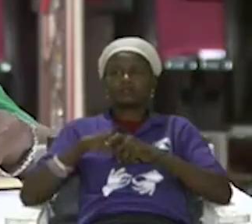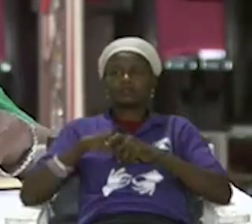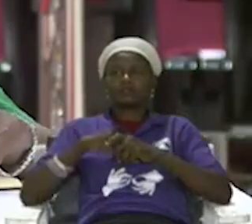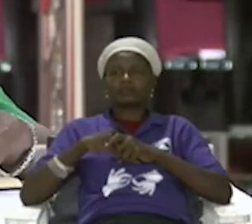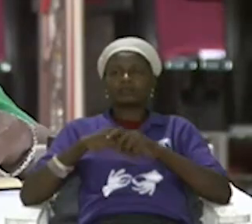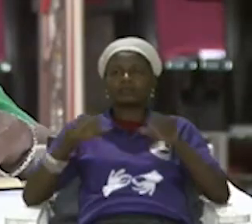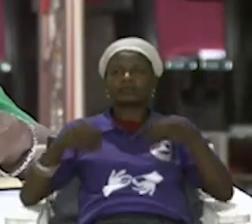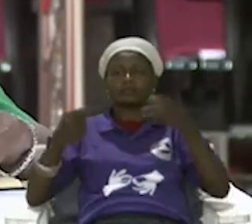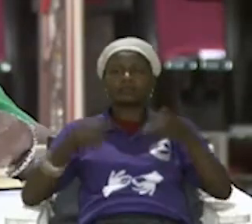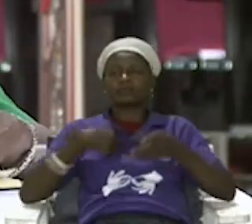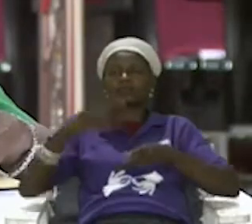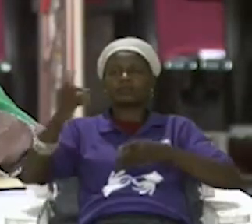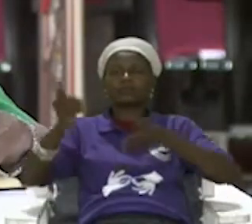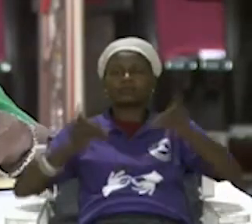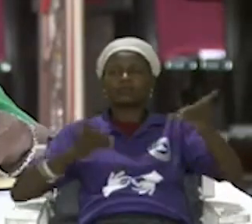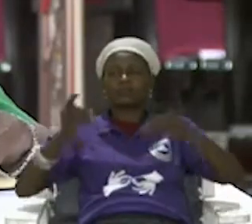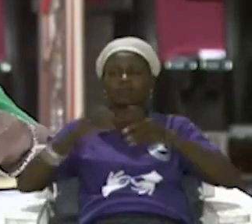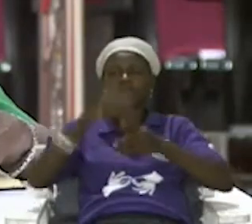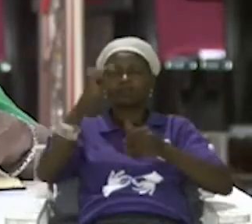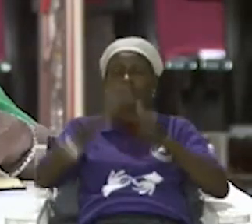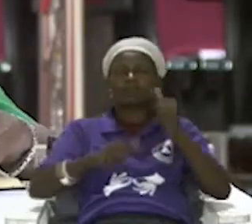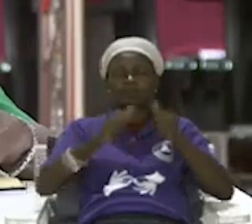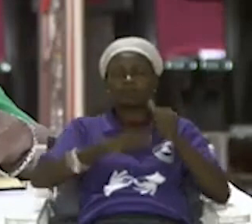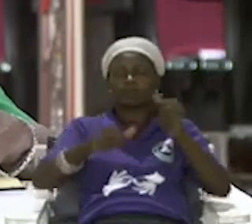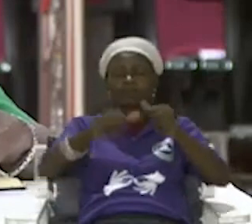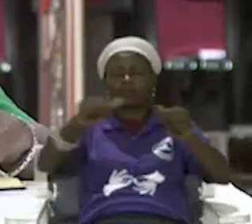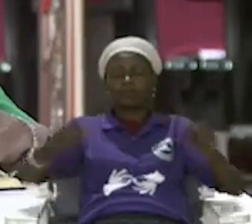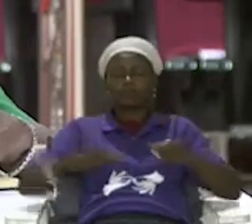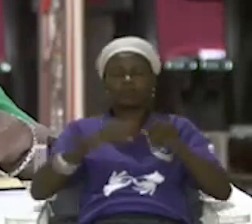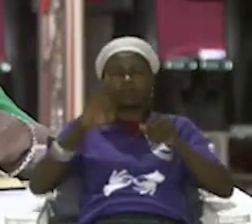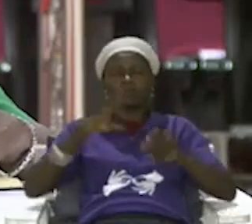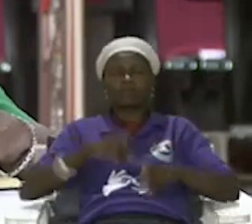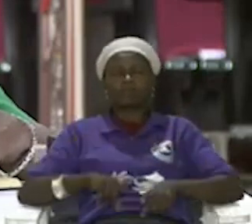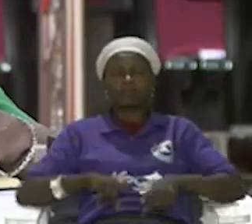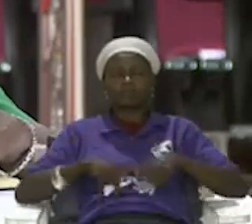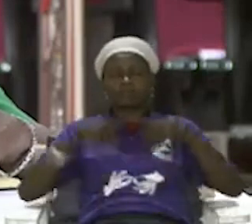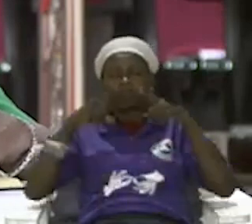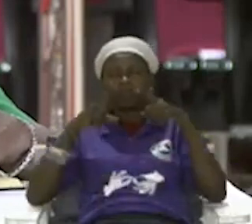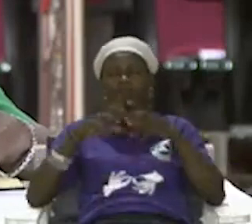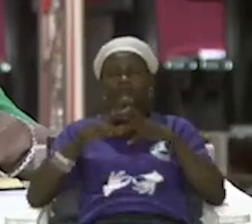Give me dominion in every facet of life,